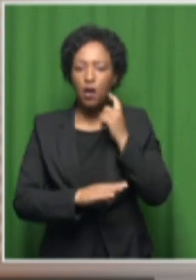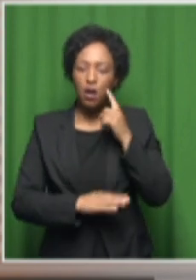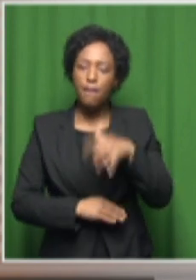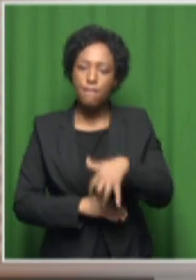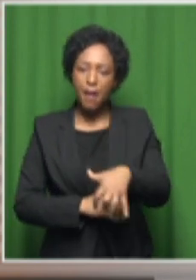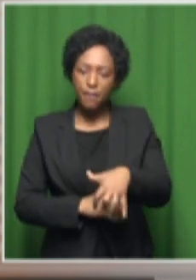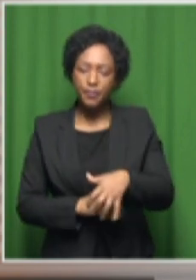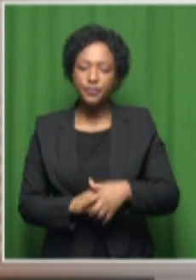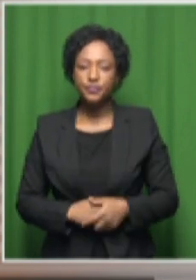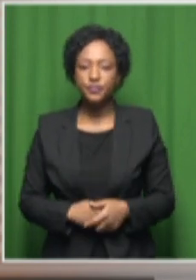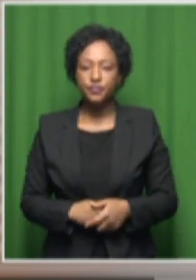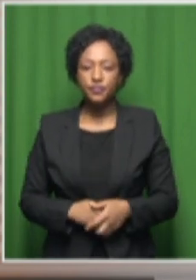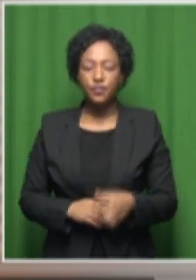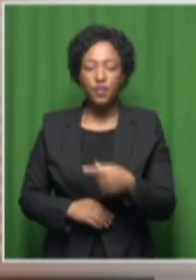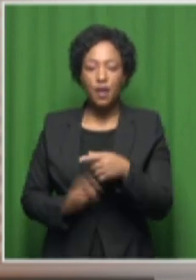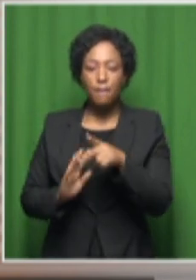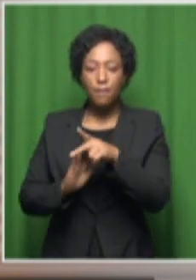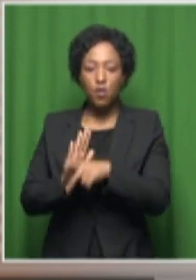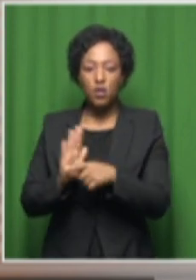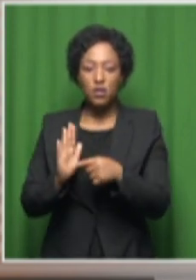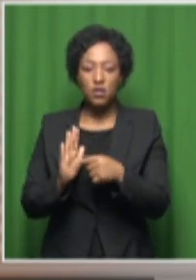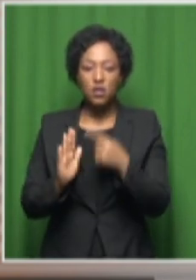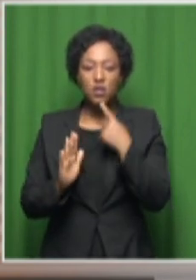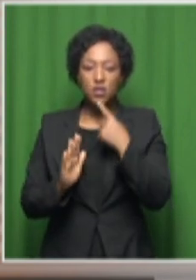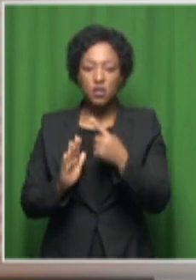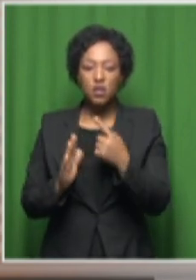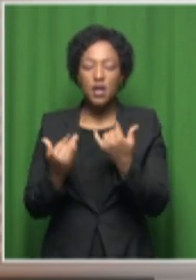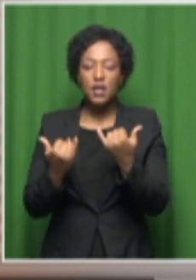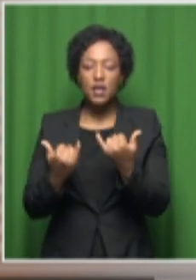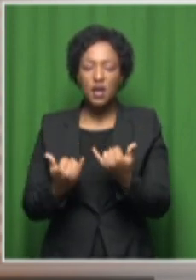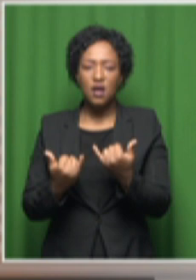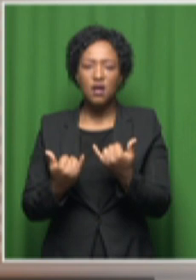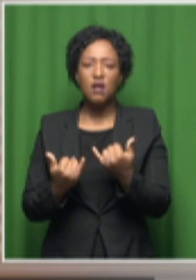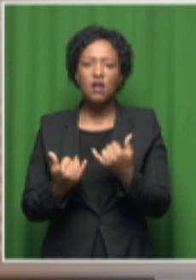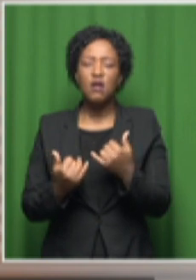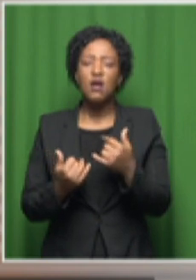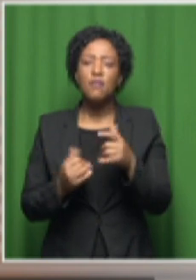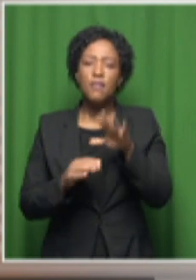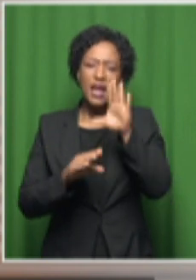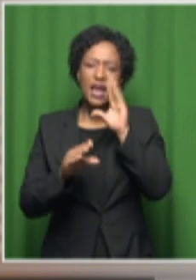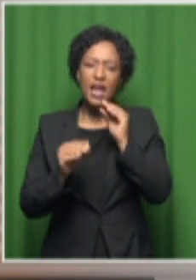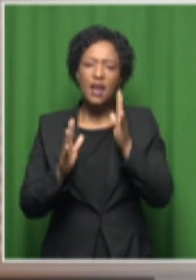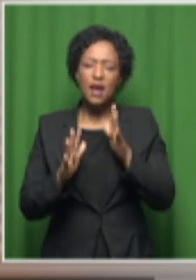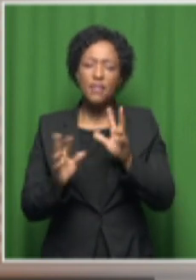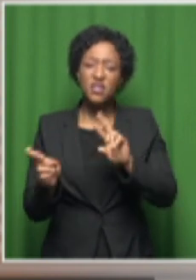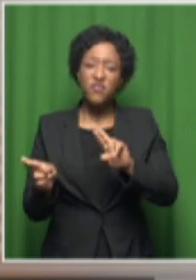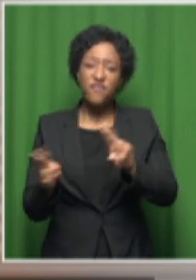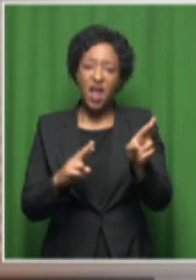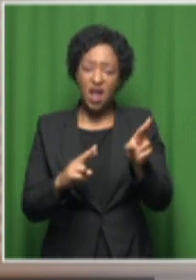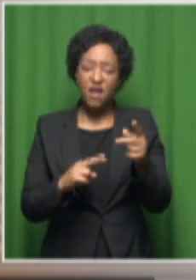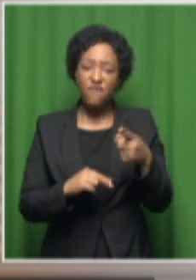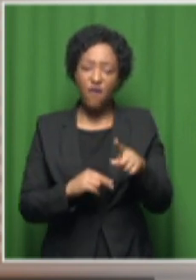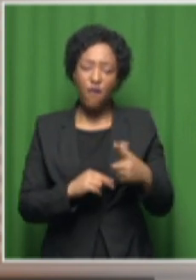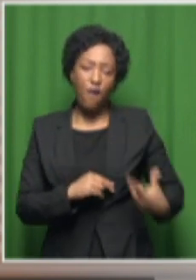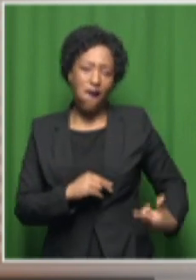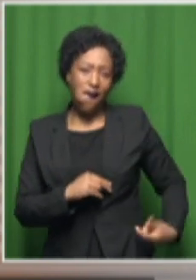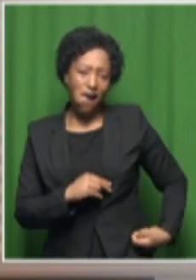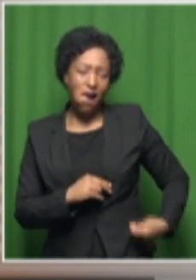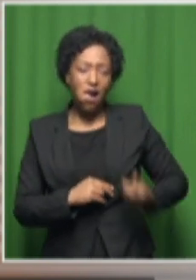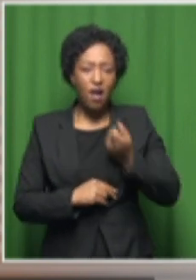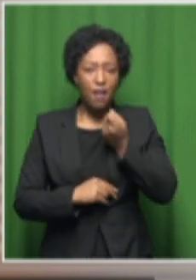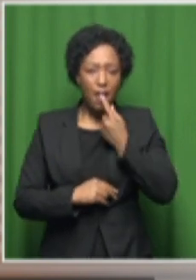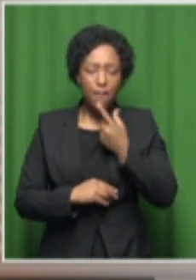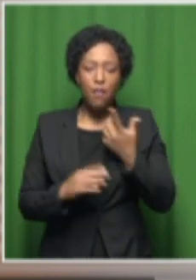parents, enforces SGBs and teachers to refer learners for contraception and, where necessary,